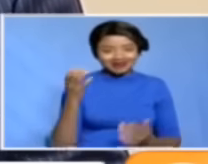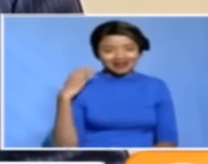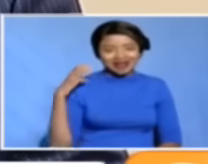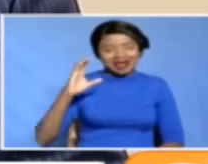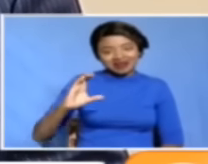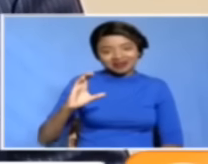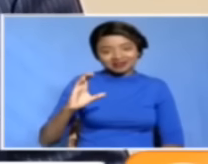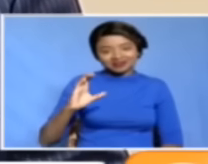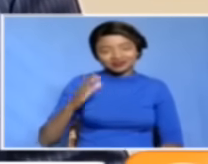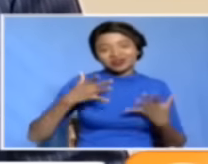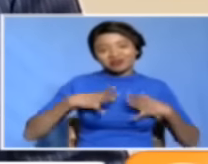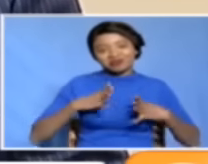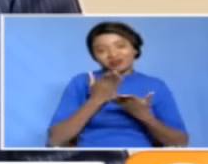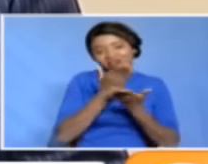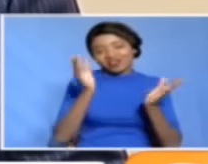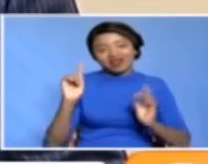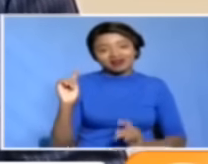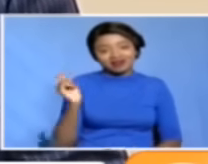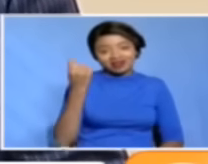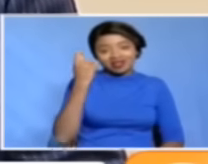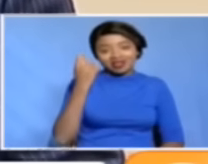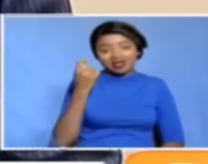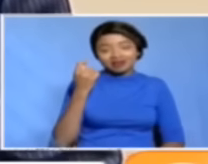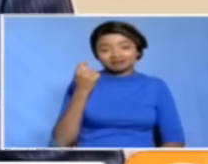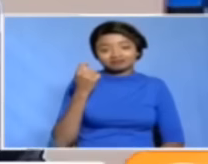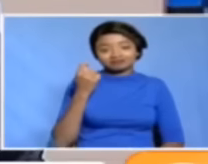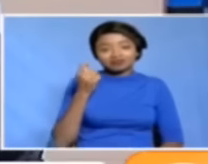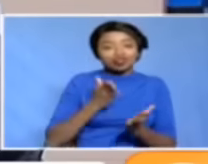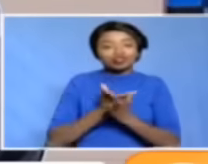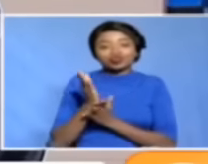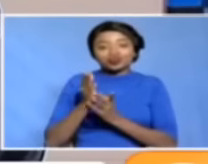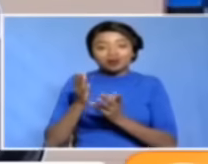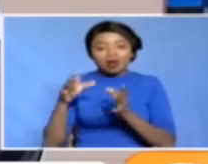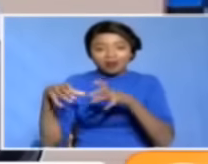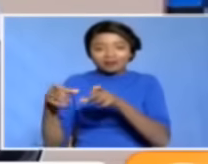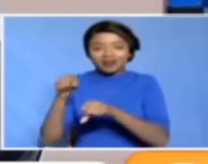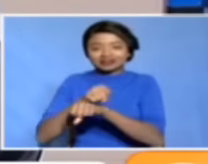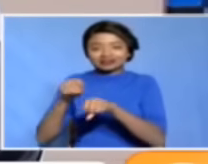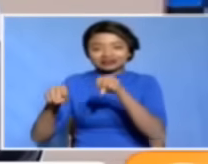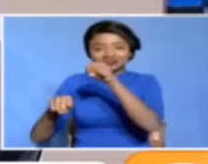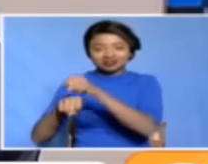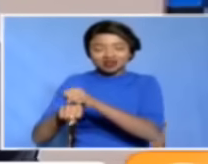president to the people of Kenya through our party structures. In November